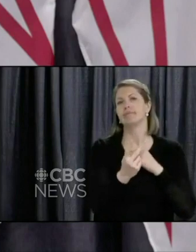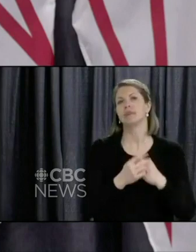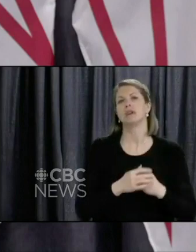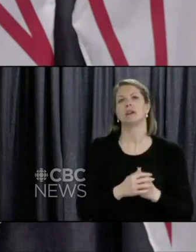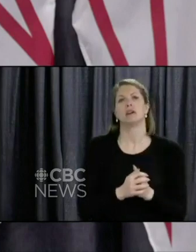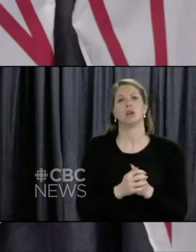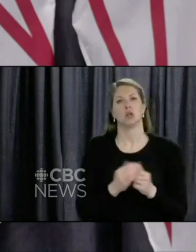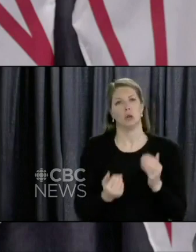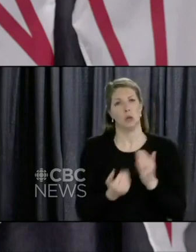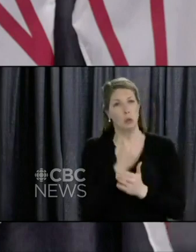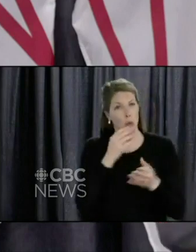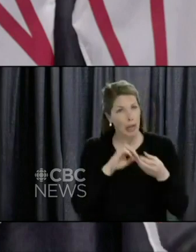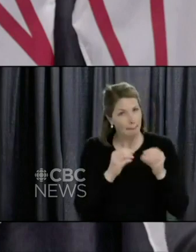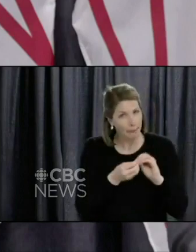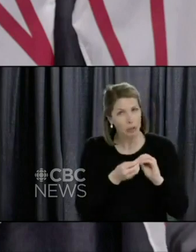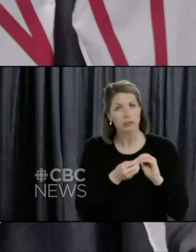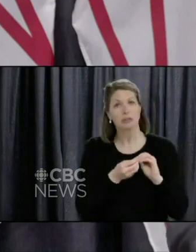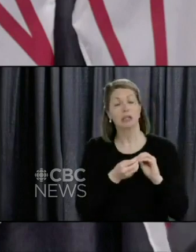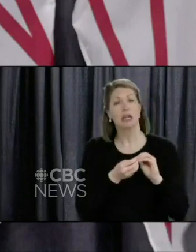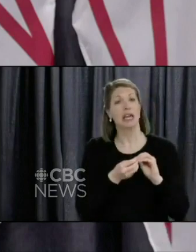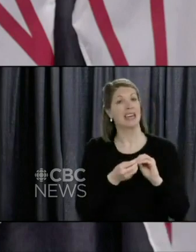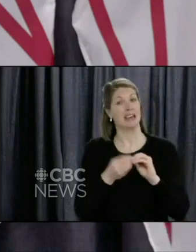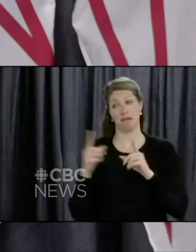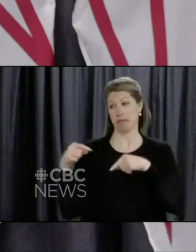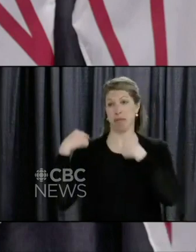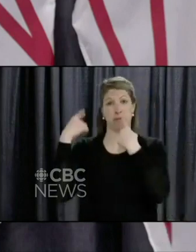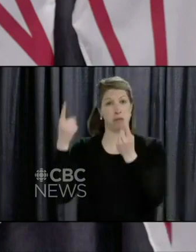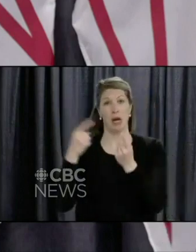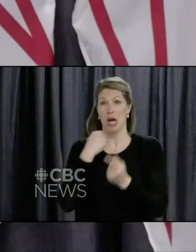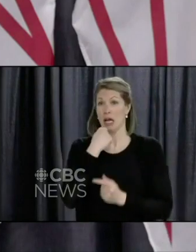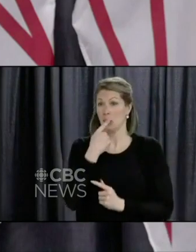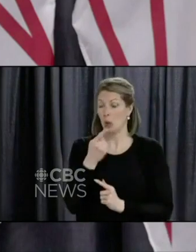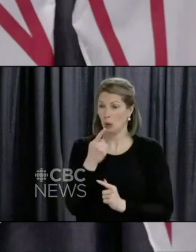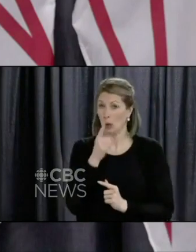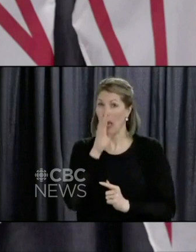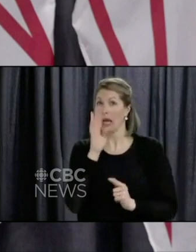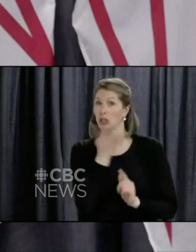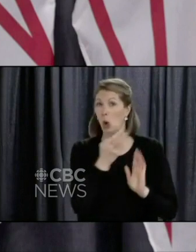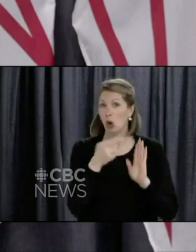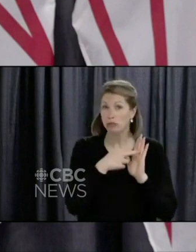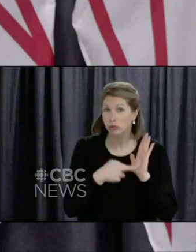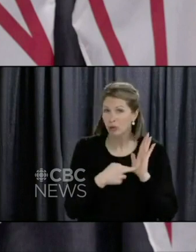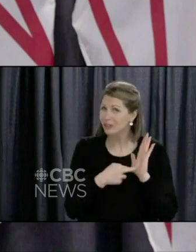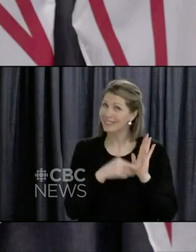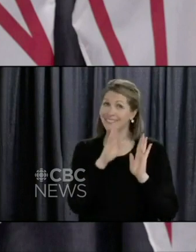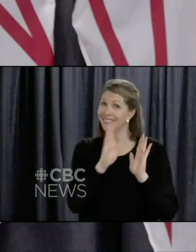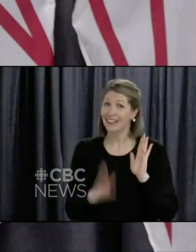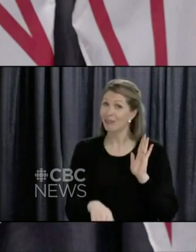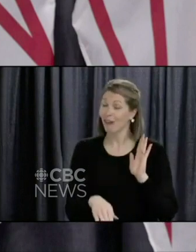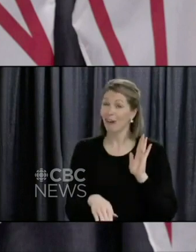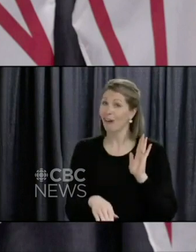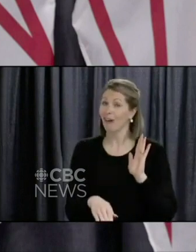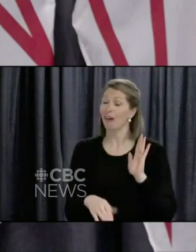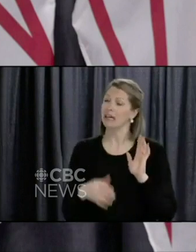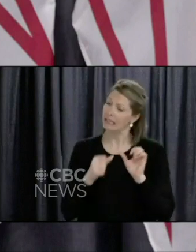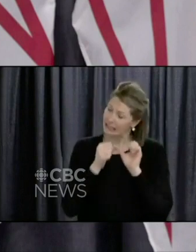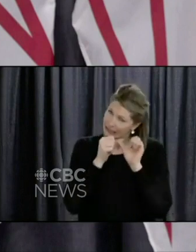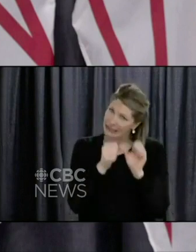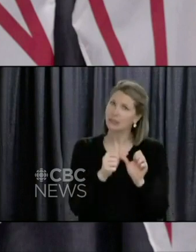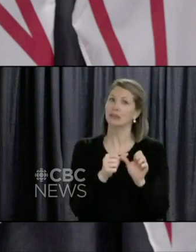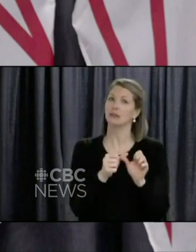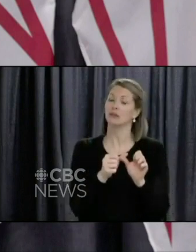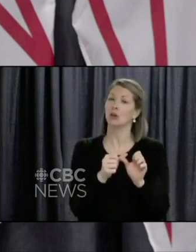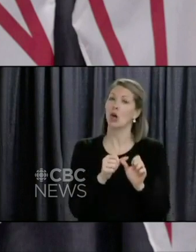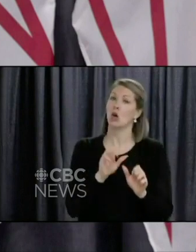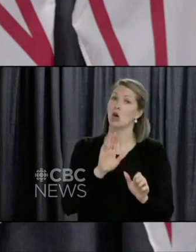you not to let up and not to be complacent, as every single move that you make determines our